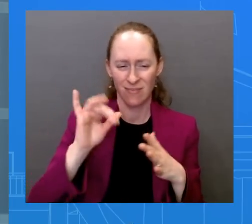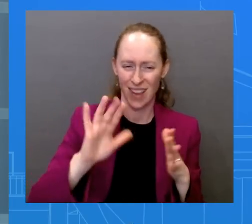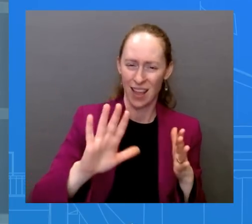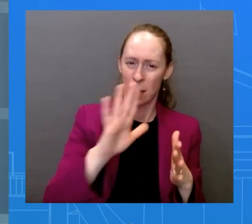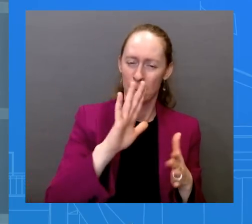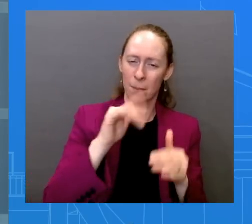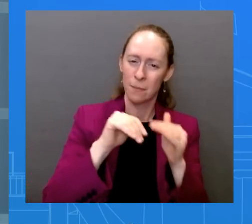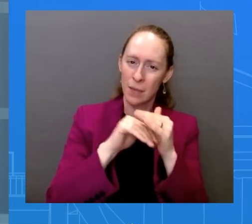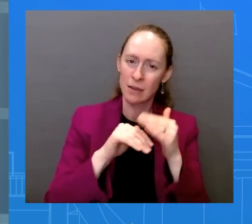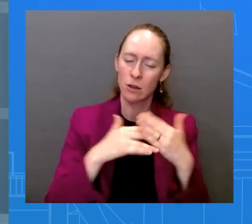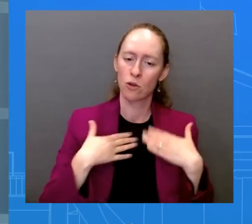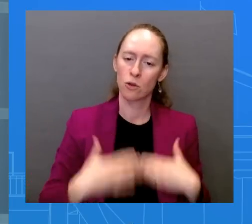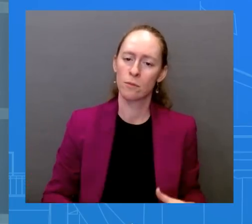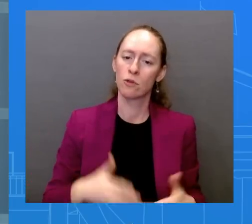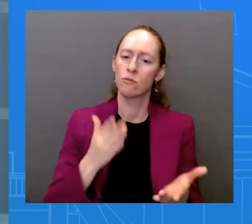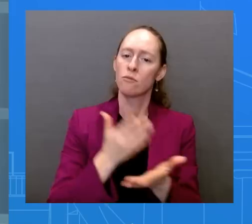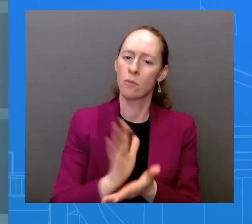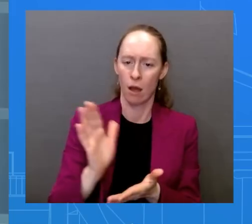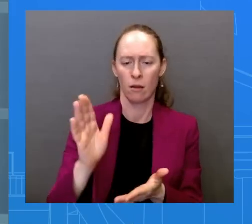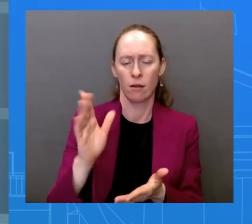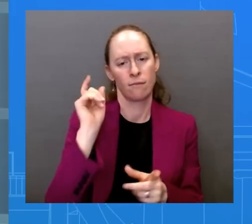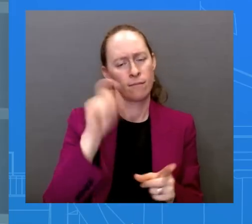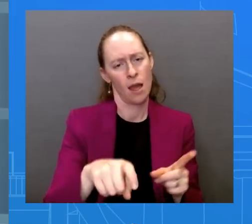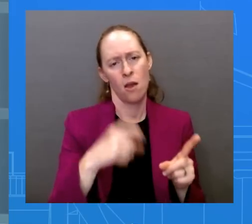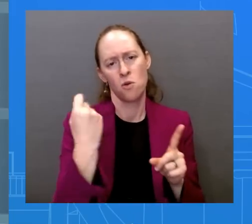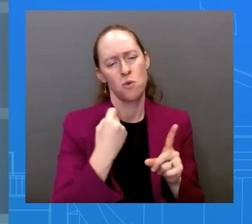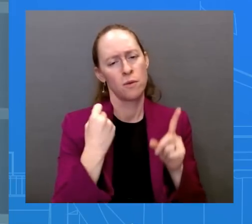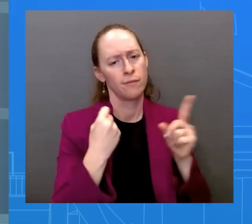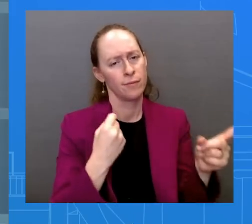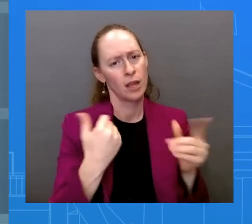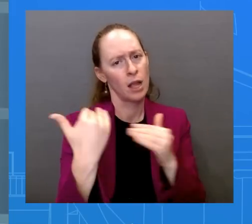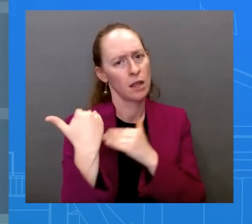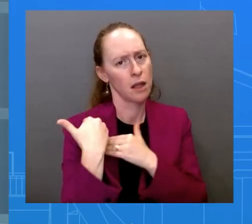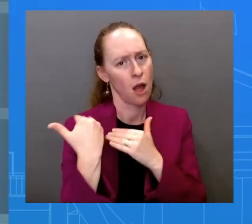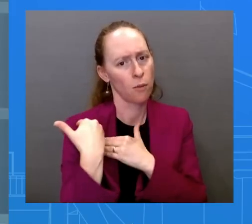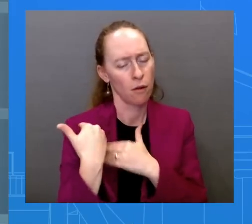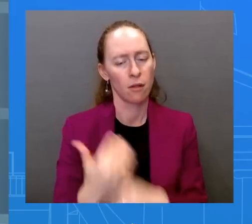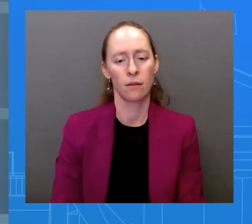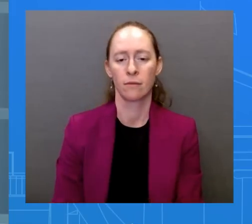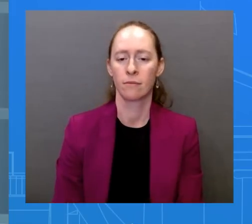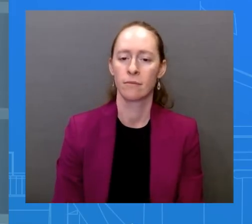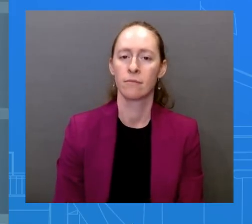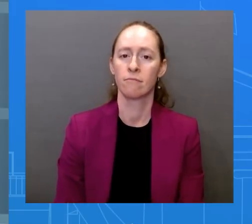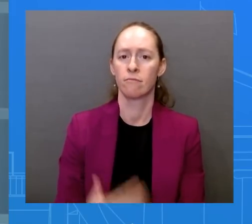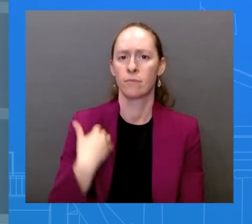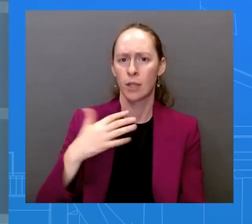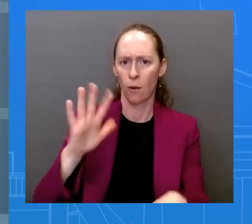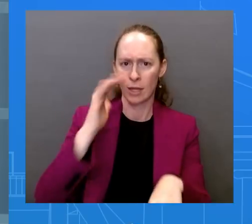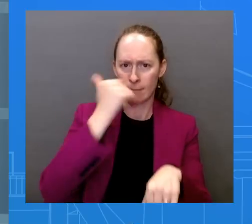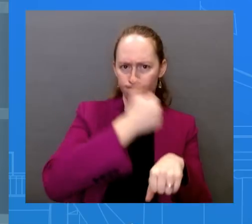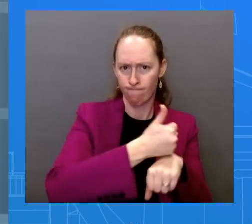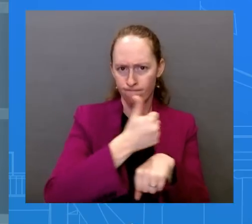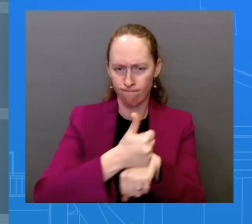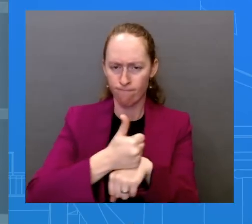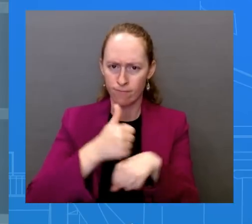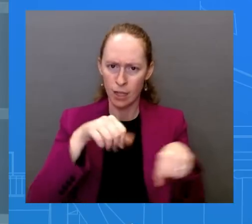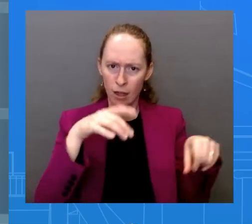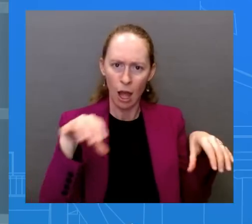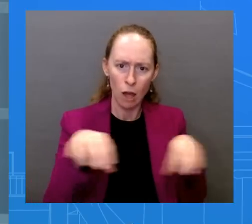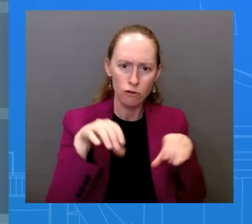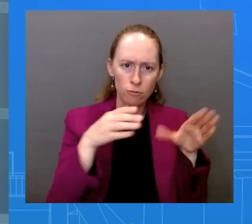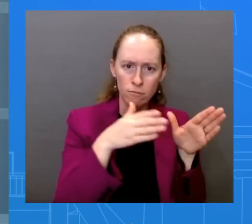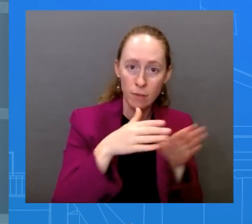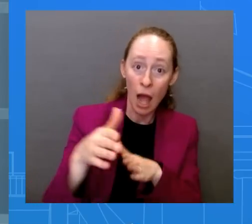death. What we are doing, I'll lay out a couple of actions that we have taken as it relates to the internet. On September 21st, the